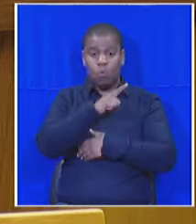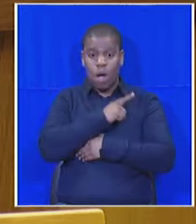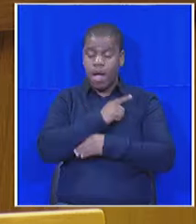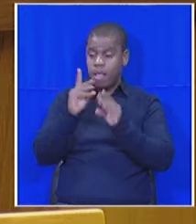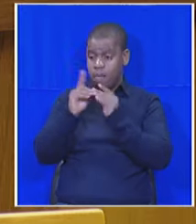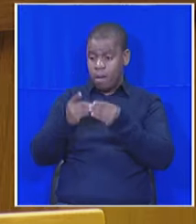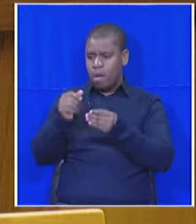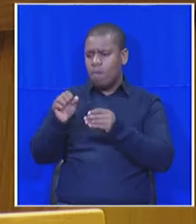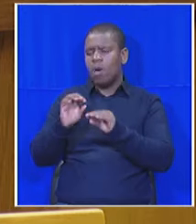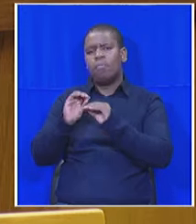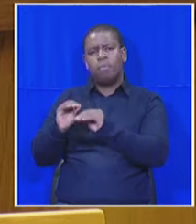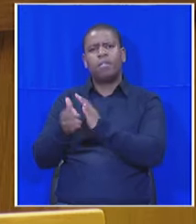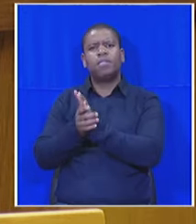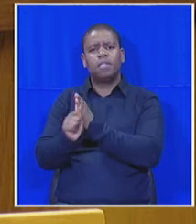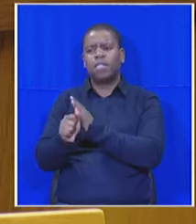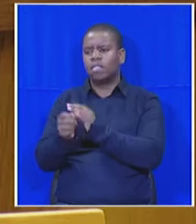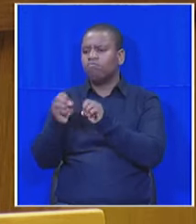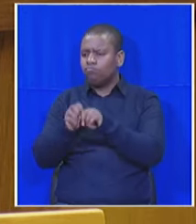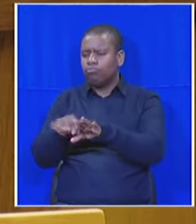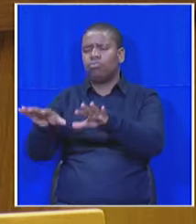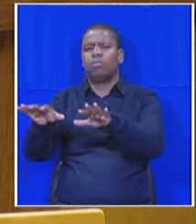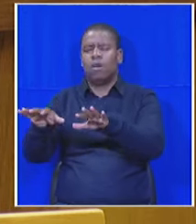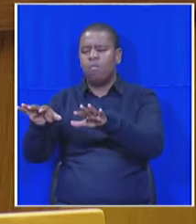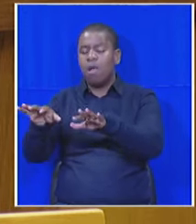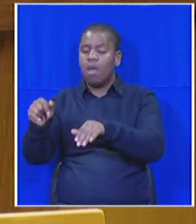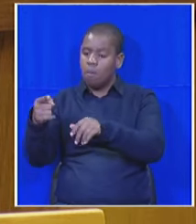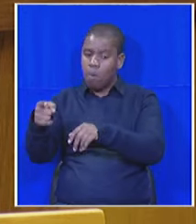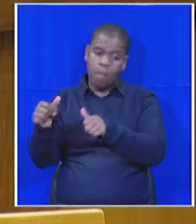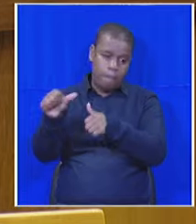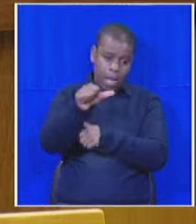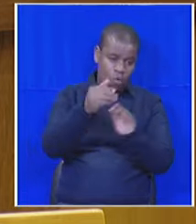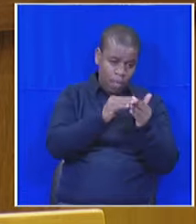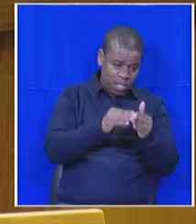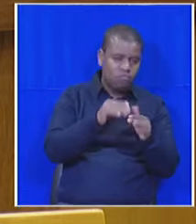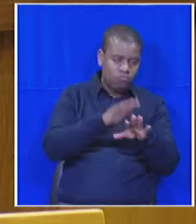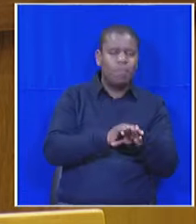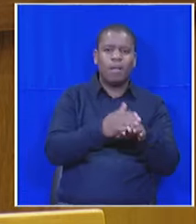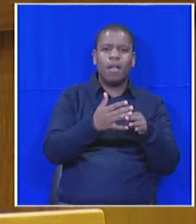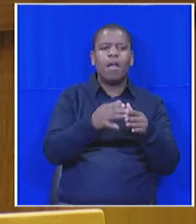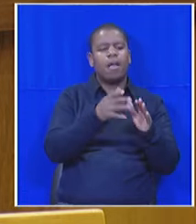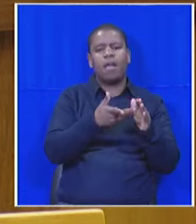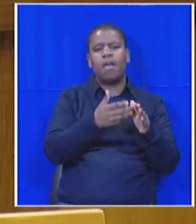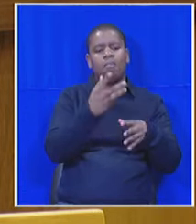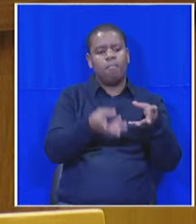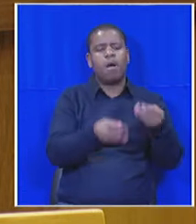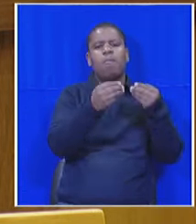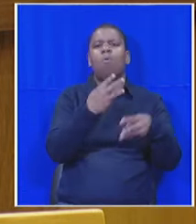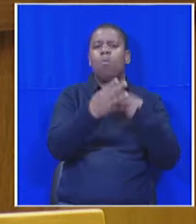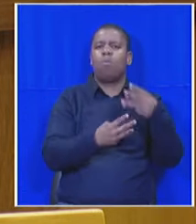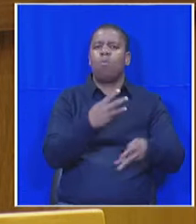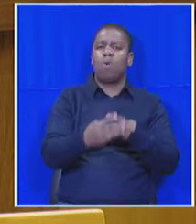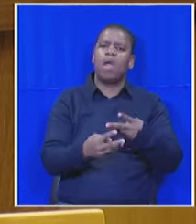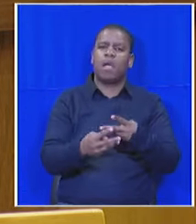back these skills into the society, and that enables the department